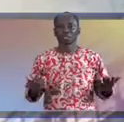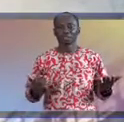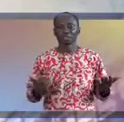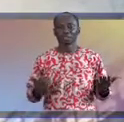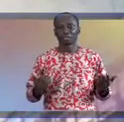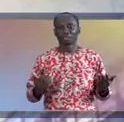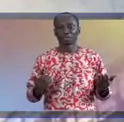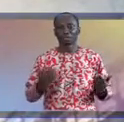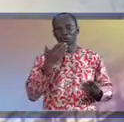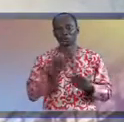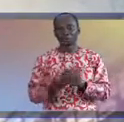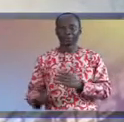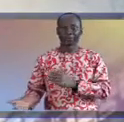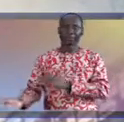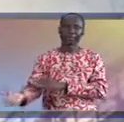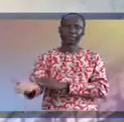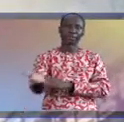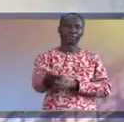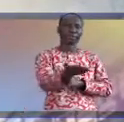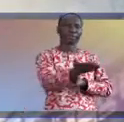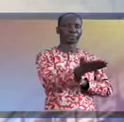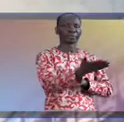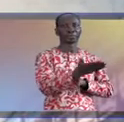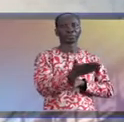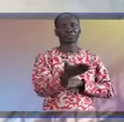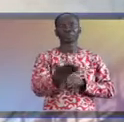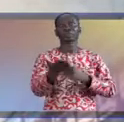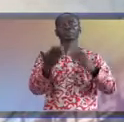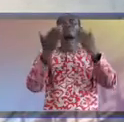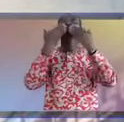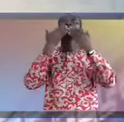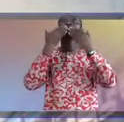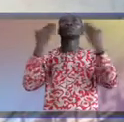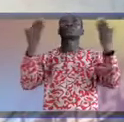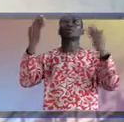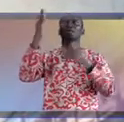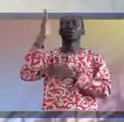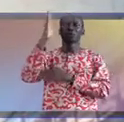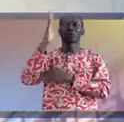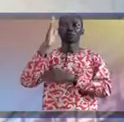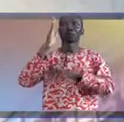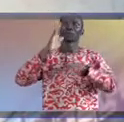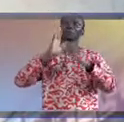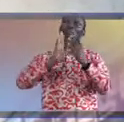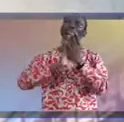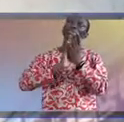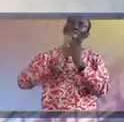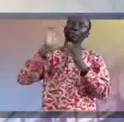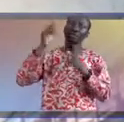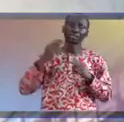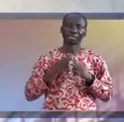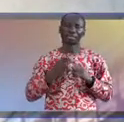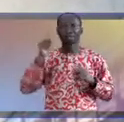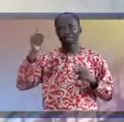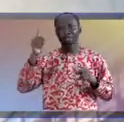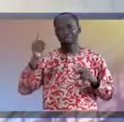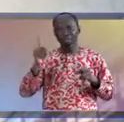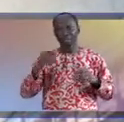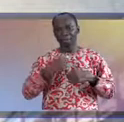Mamma, my mamma, and Archie. Yehua, Nasida, a ye in Tuntum and Canadine. So I may at Nassi, near